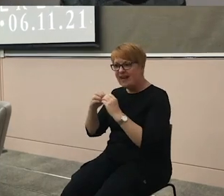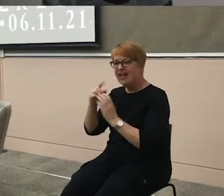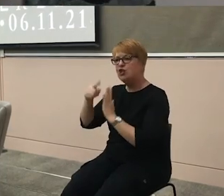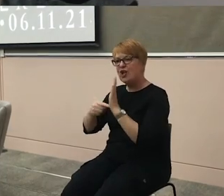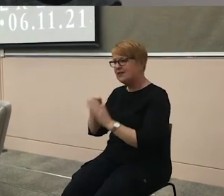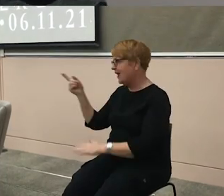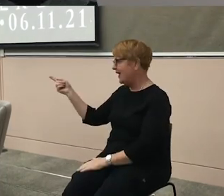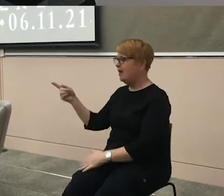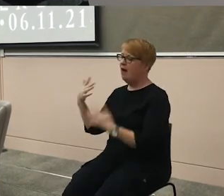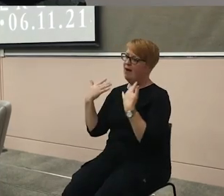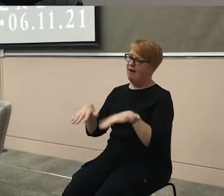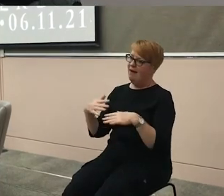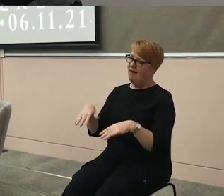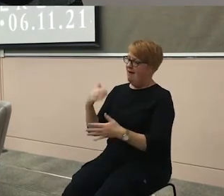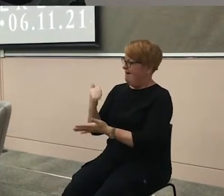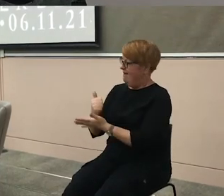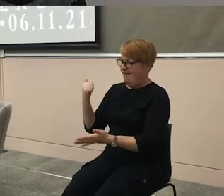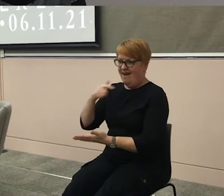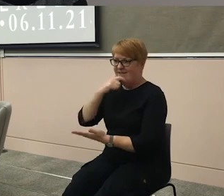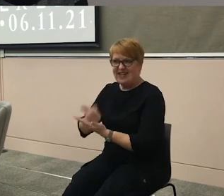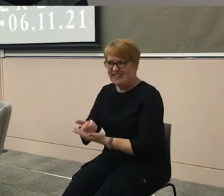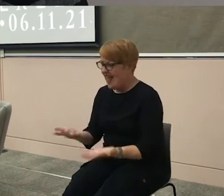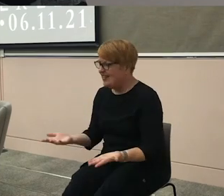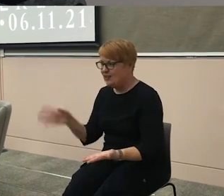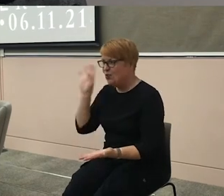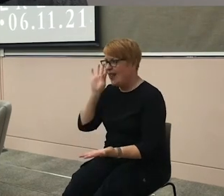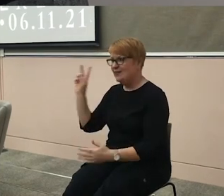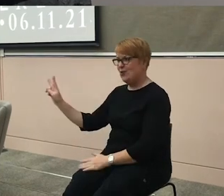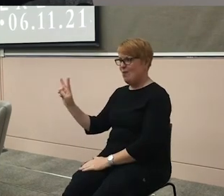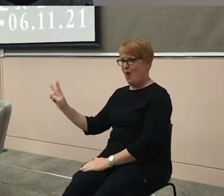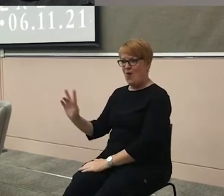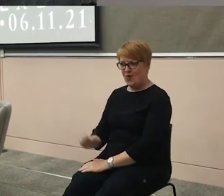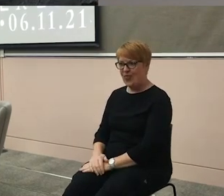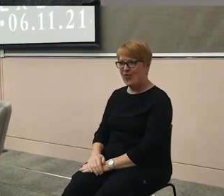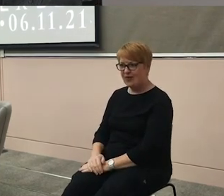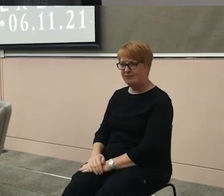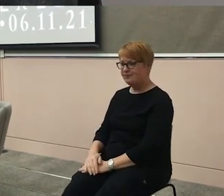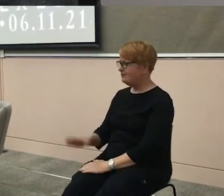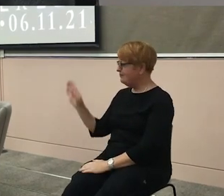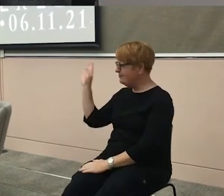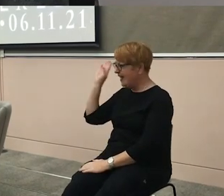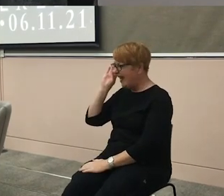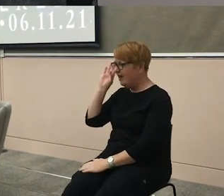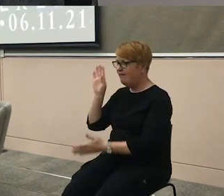It's been really fascinating to listen to you both and to, you know, hear from